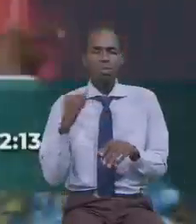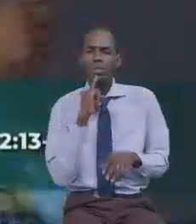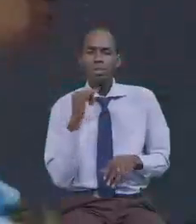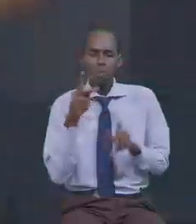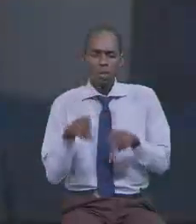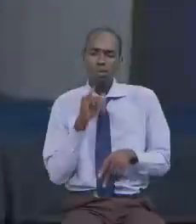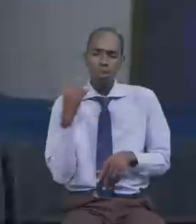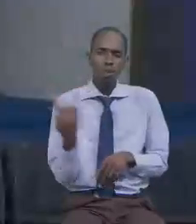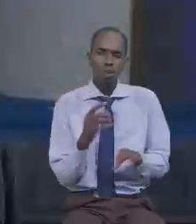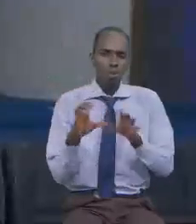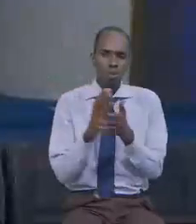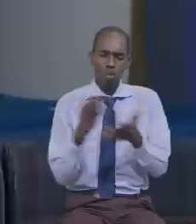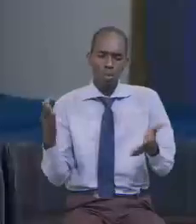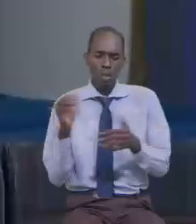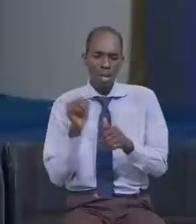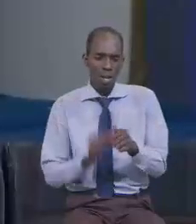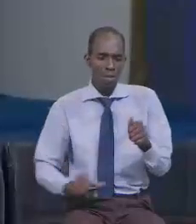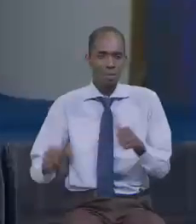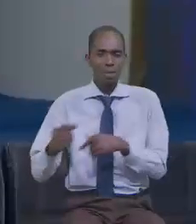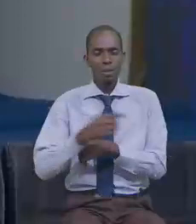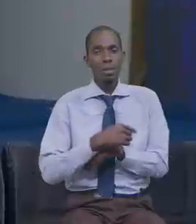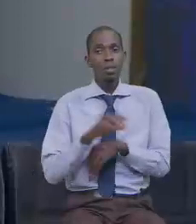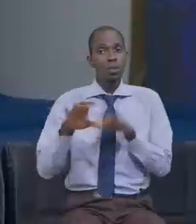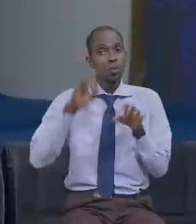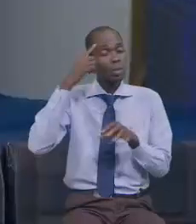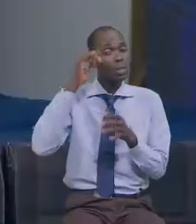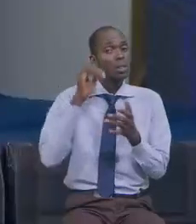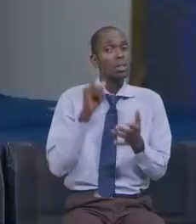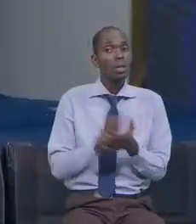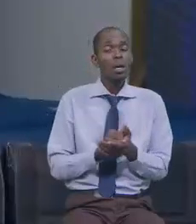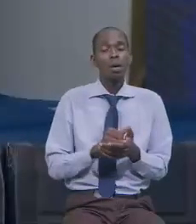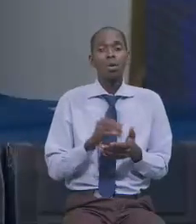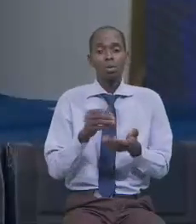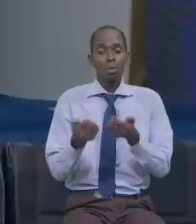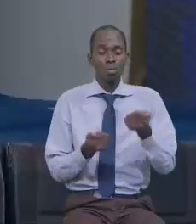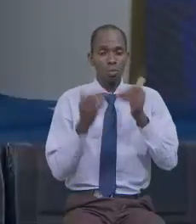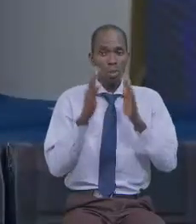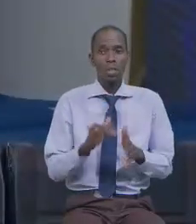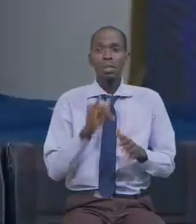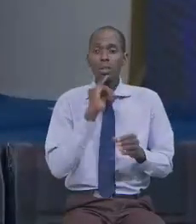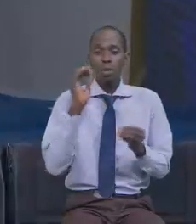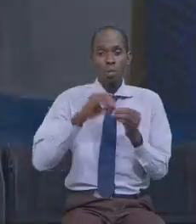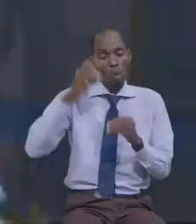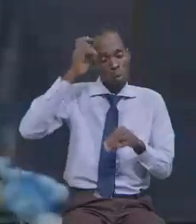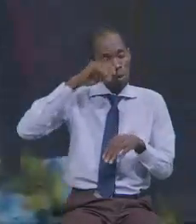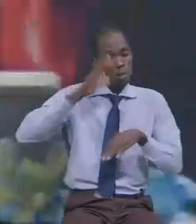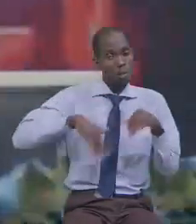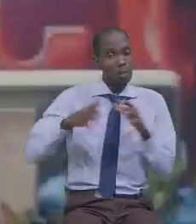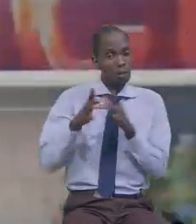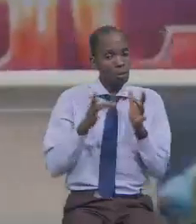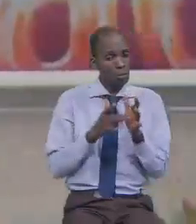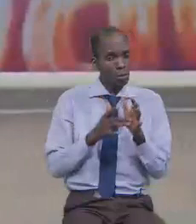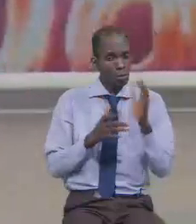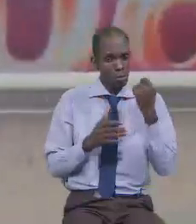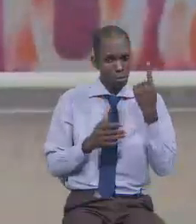day. Do you think that car owner is wiser than Jesus? What I'm telling you is, every